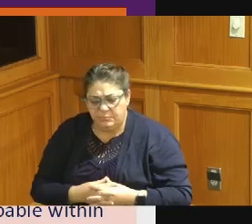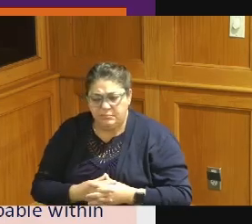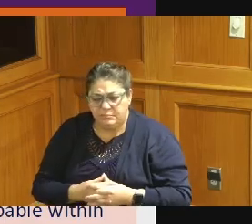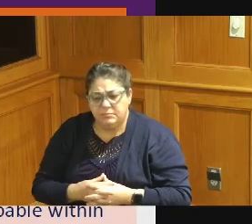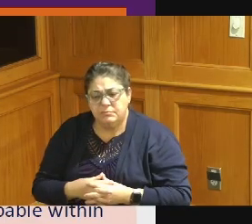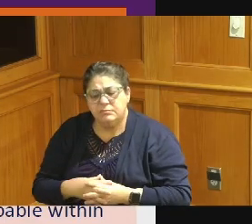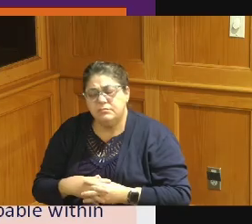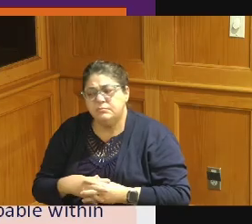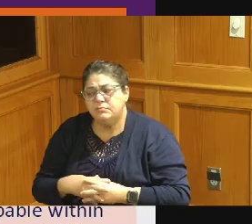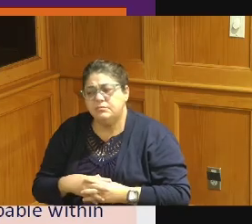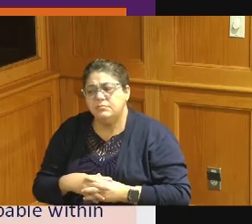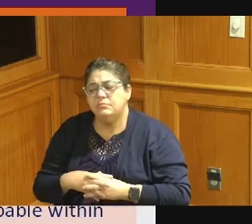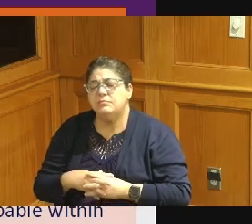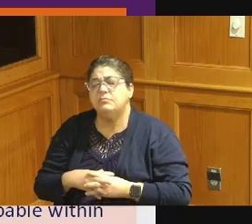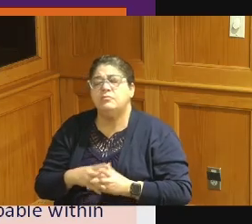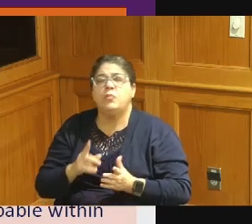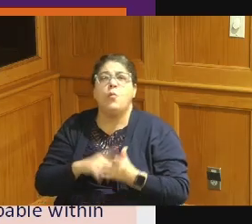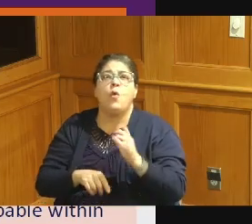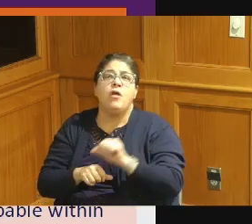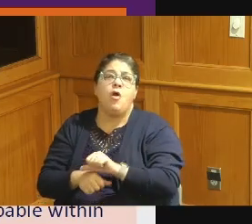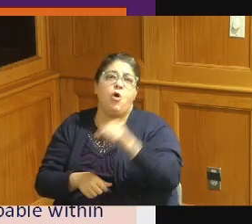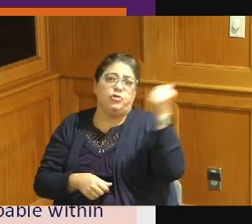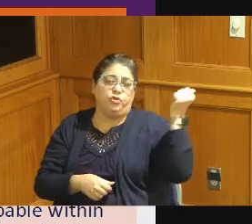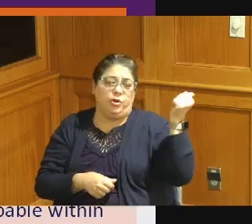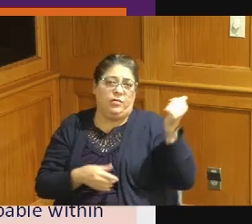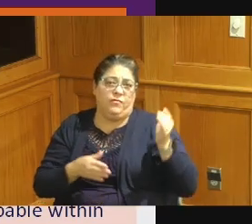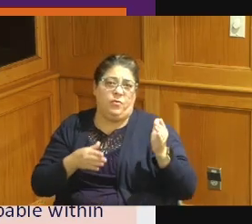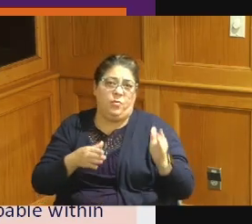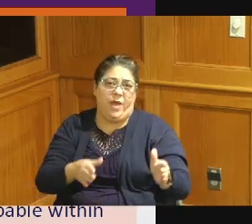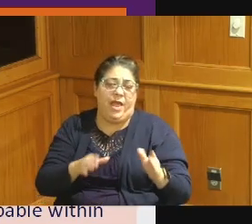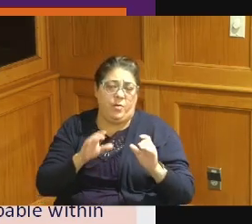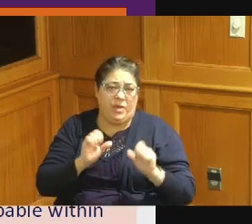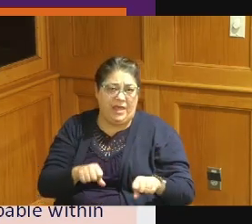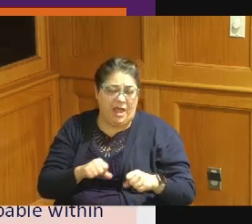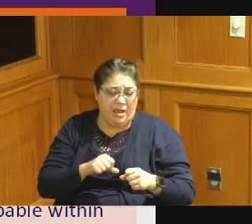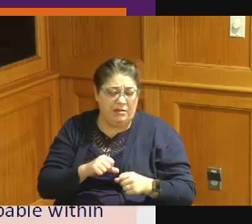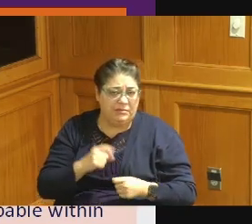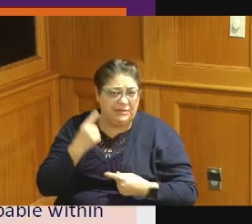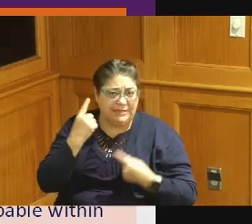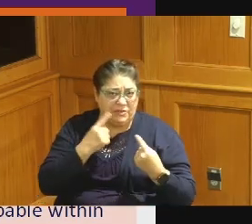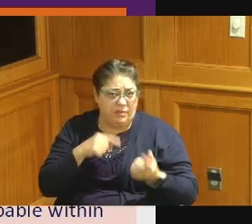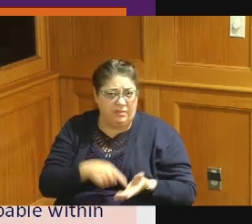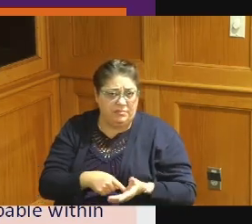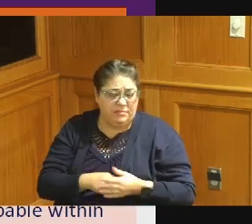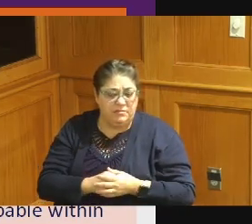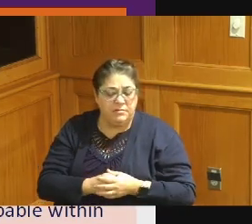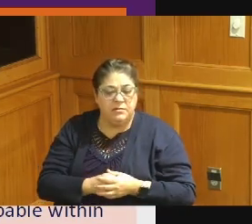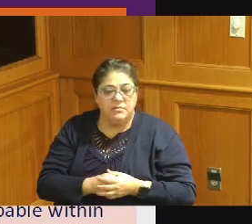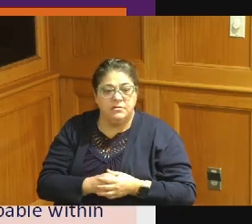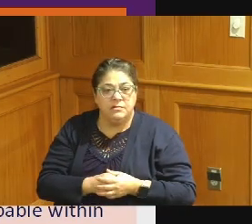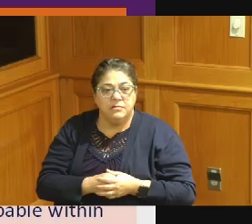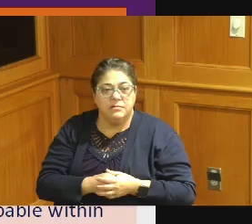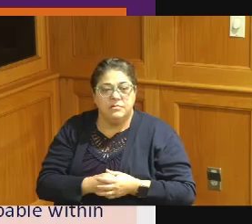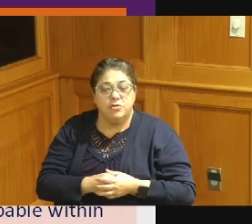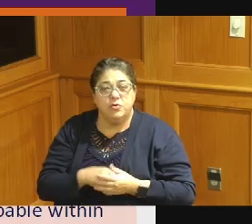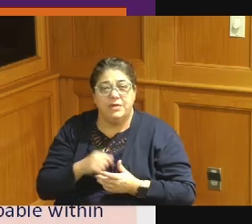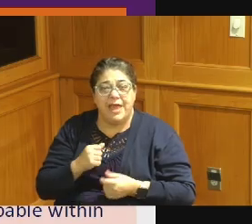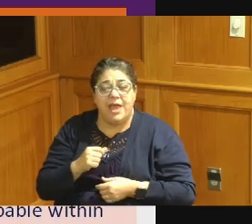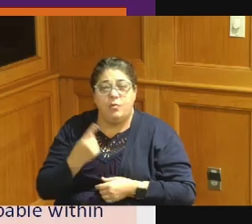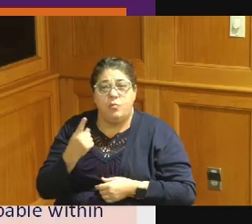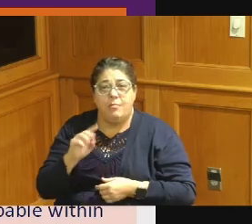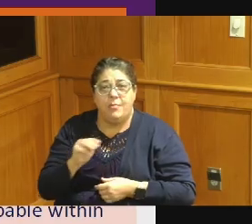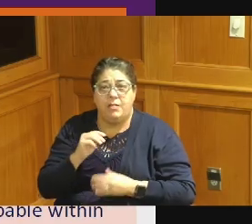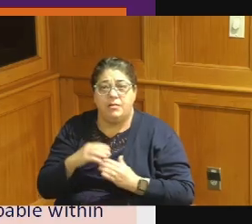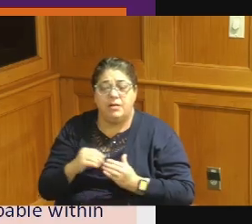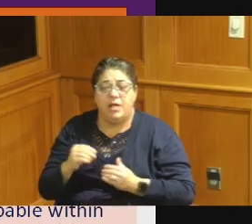There is an alternative way that you all or we could have approached this, which is to give $1 million